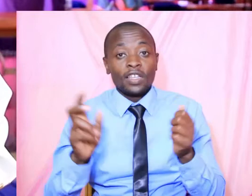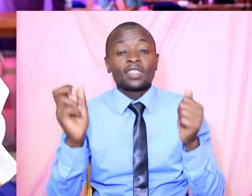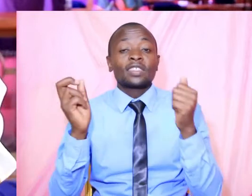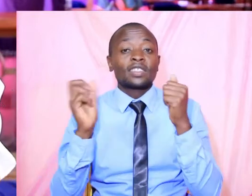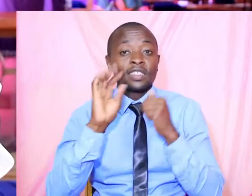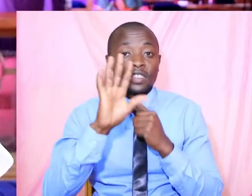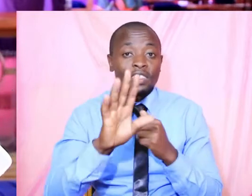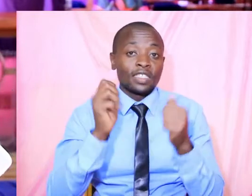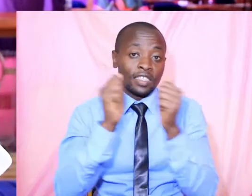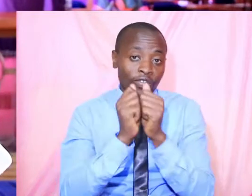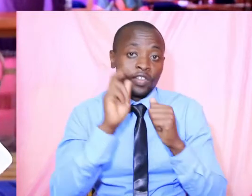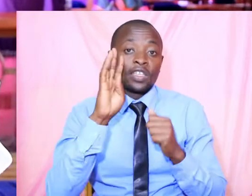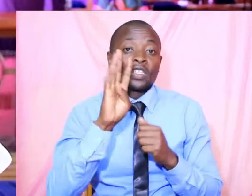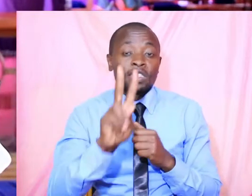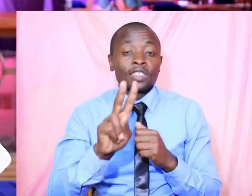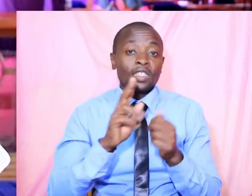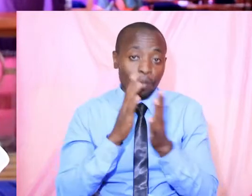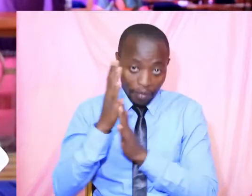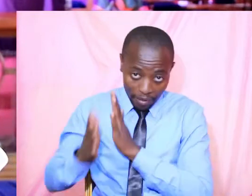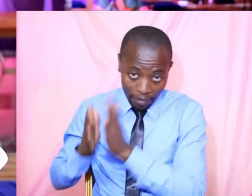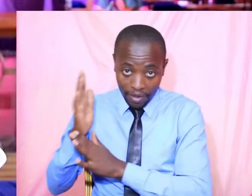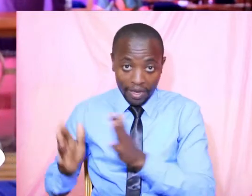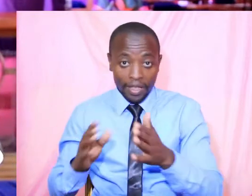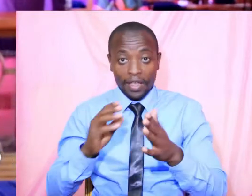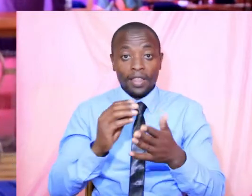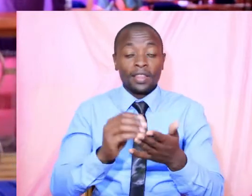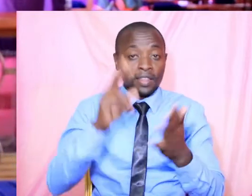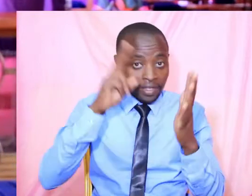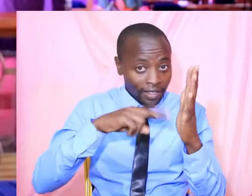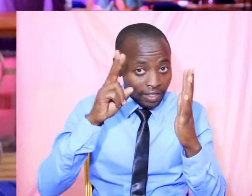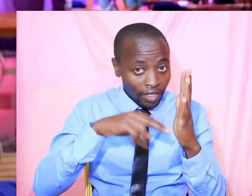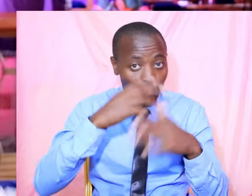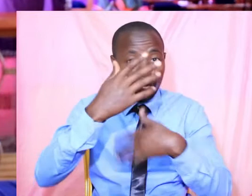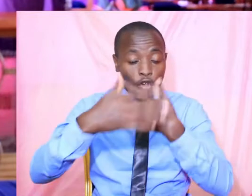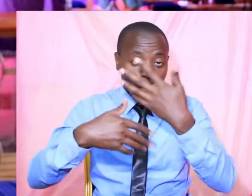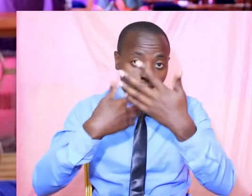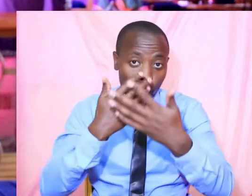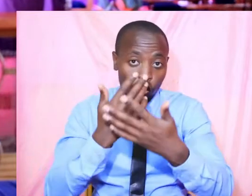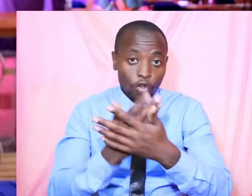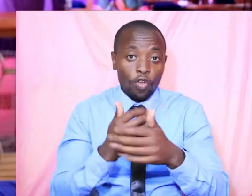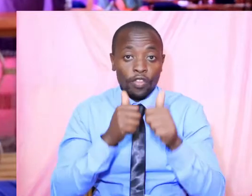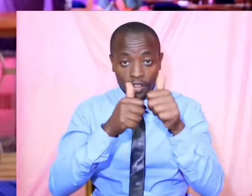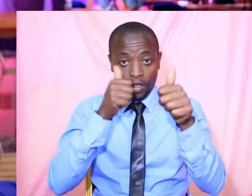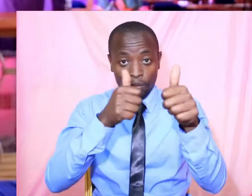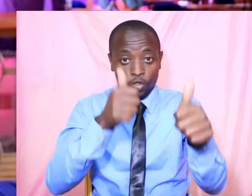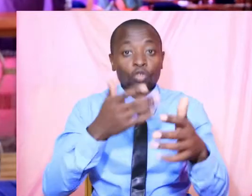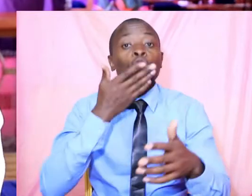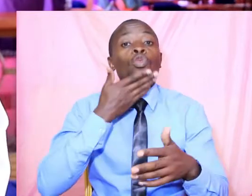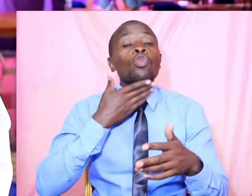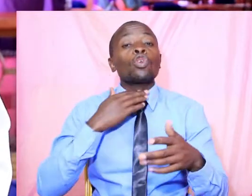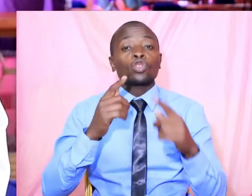1 prepare the reader for all that the apostle intends to